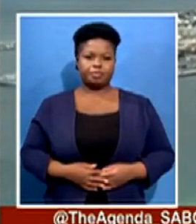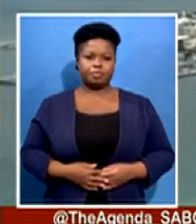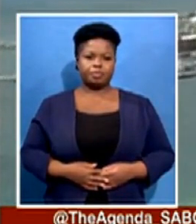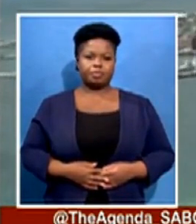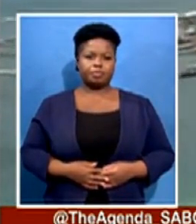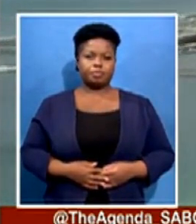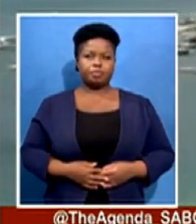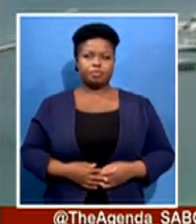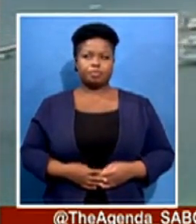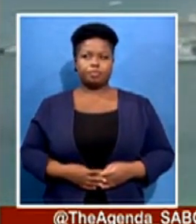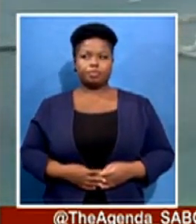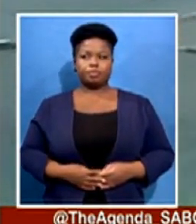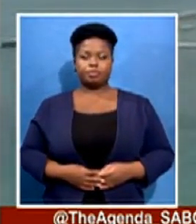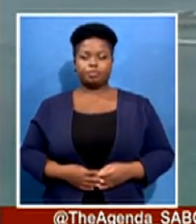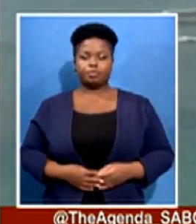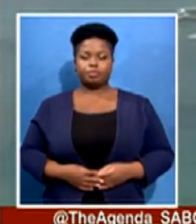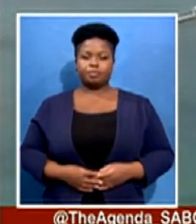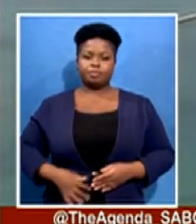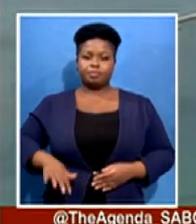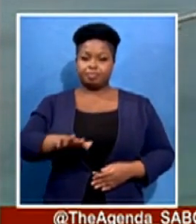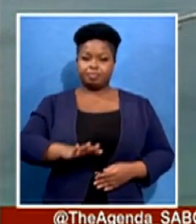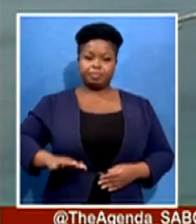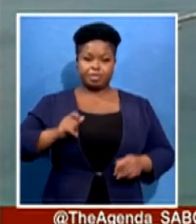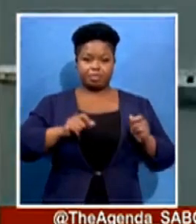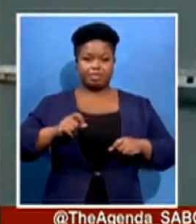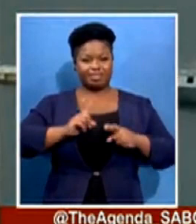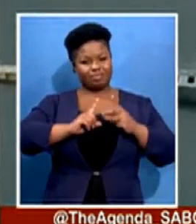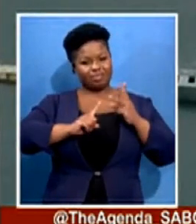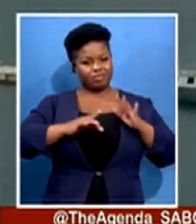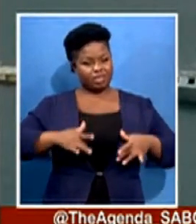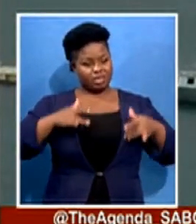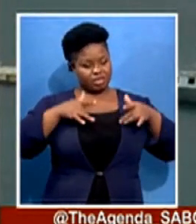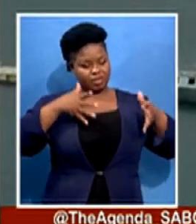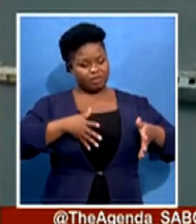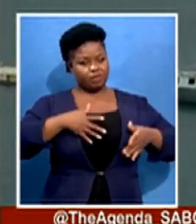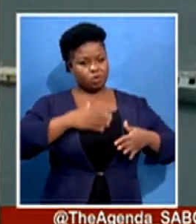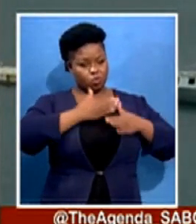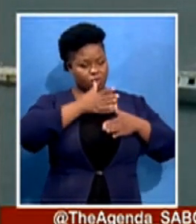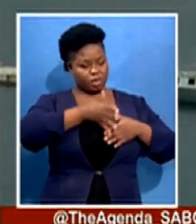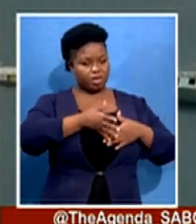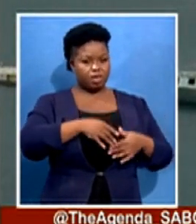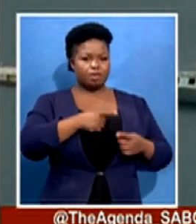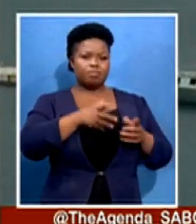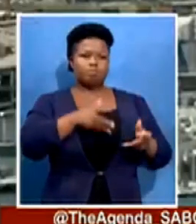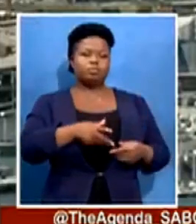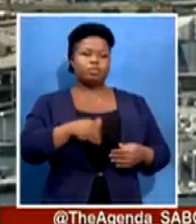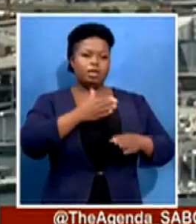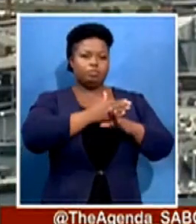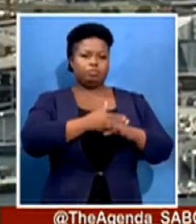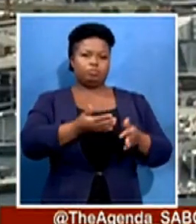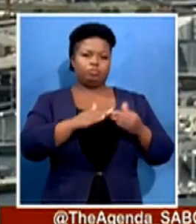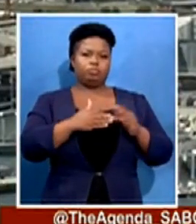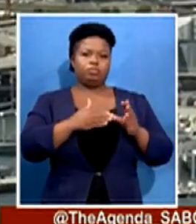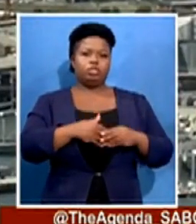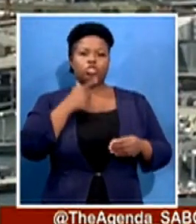A place where people from all races lived, worked and played. This is our former residence of areas including Red Hill, Dido Valley, the